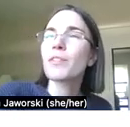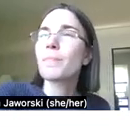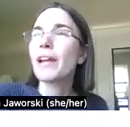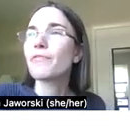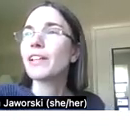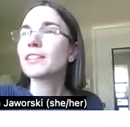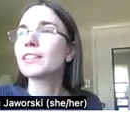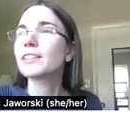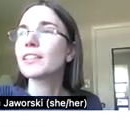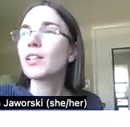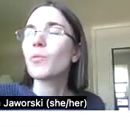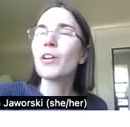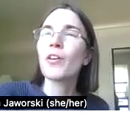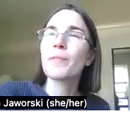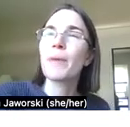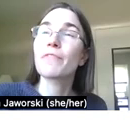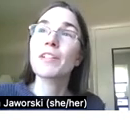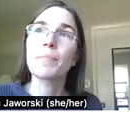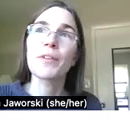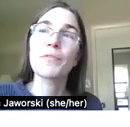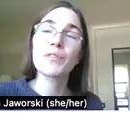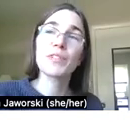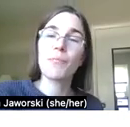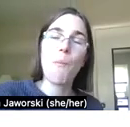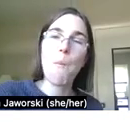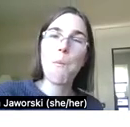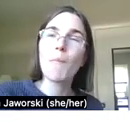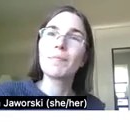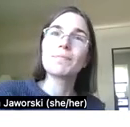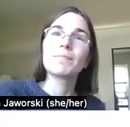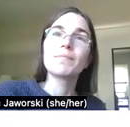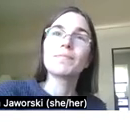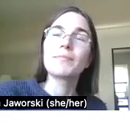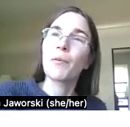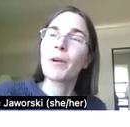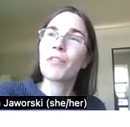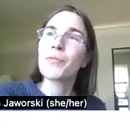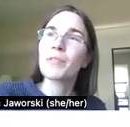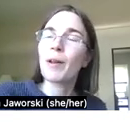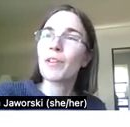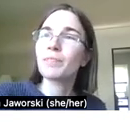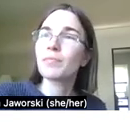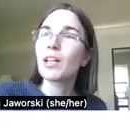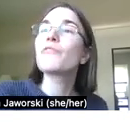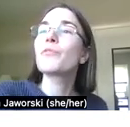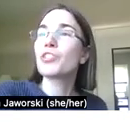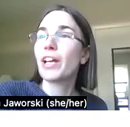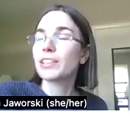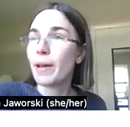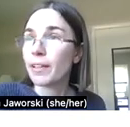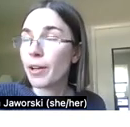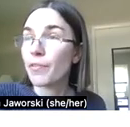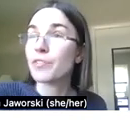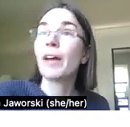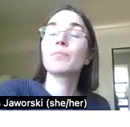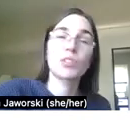What are the benefits? What are the benefits of biodiversity? You want to throw some out there? Food chains